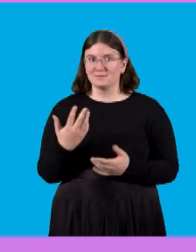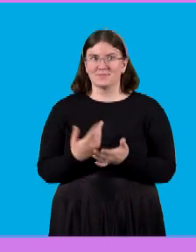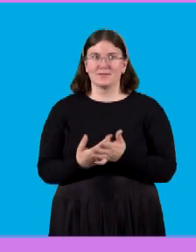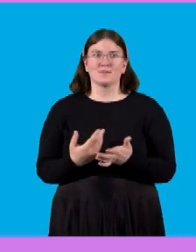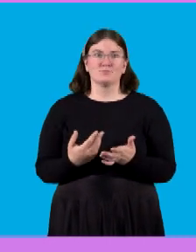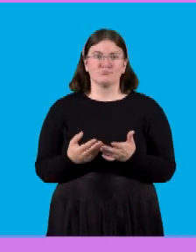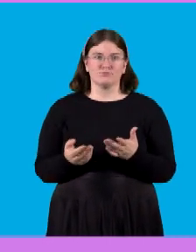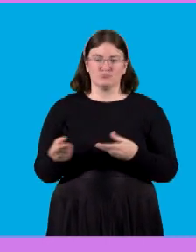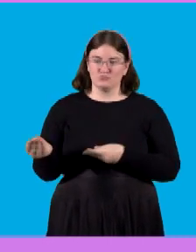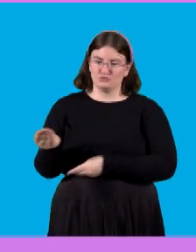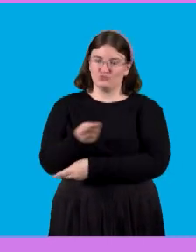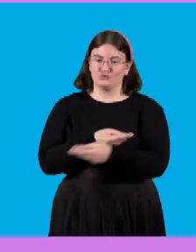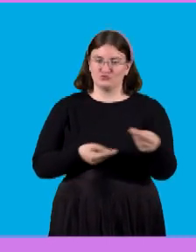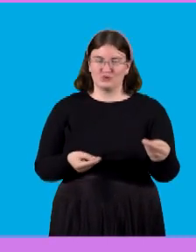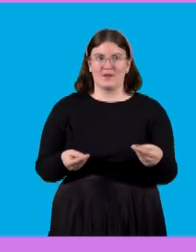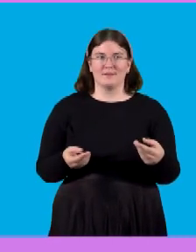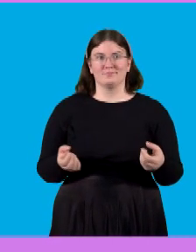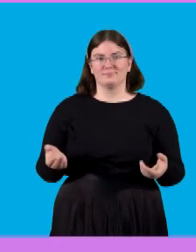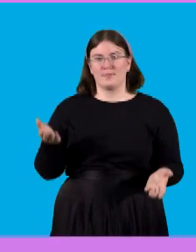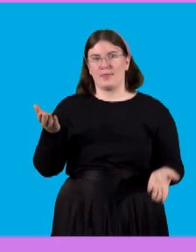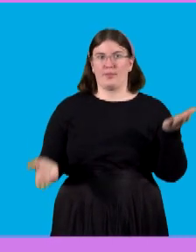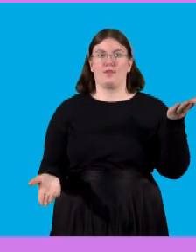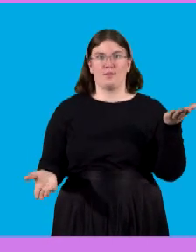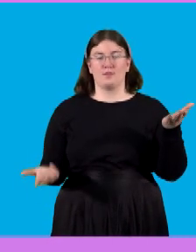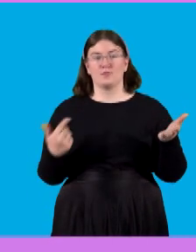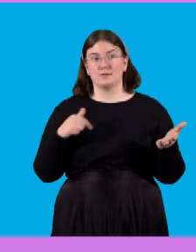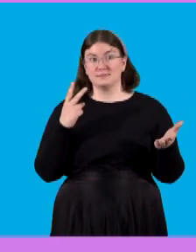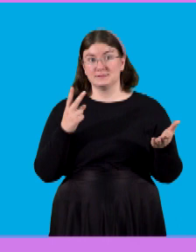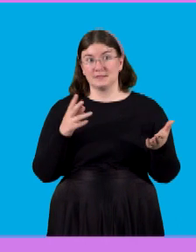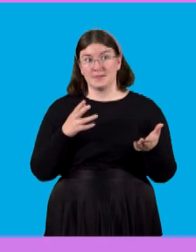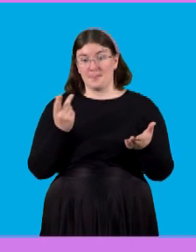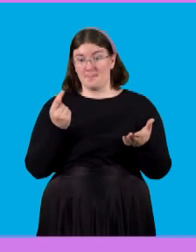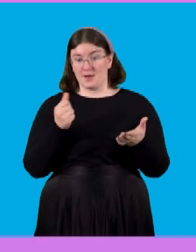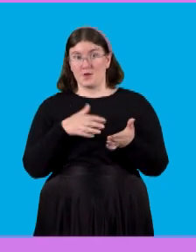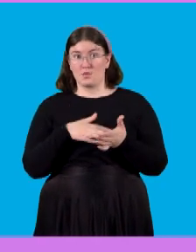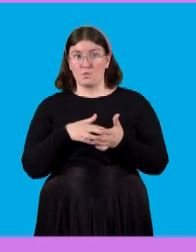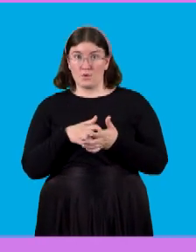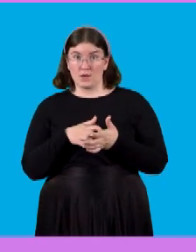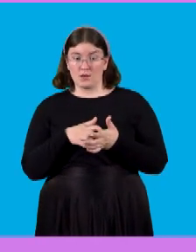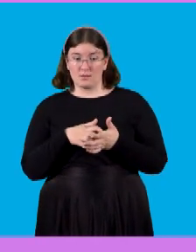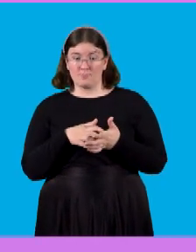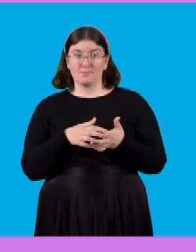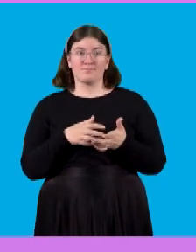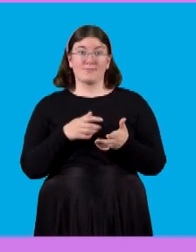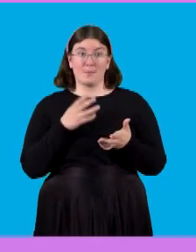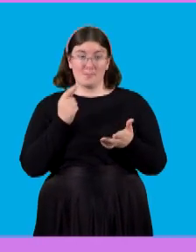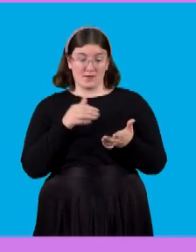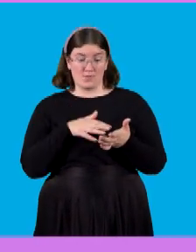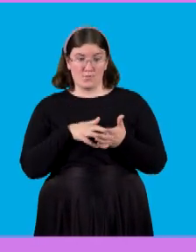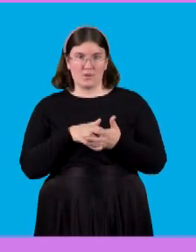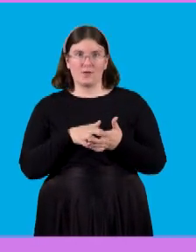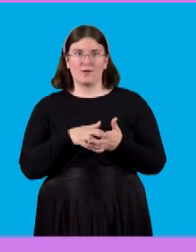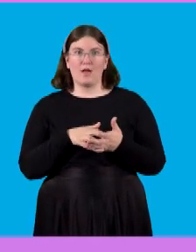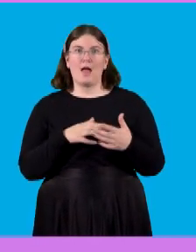more units of another currency. We then looked at a weak currency, right? Where we've indicated that a currency is said to be